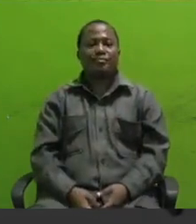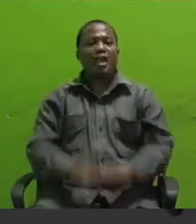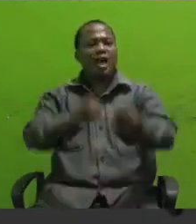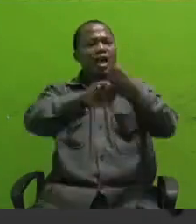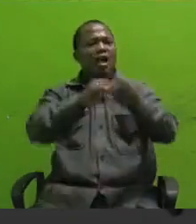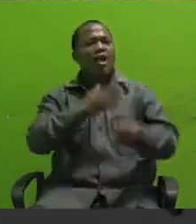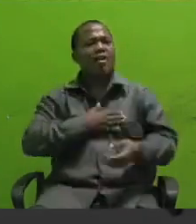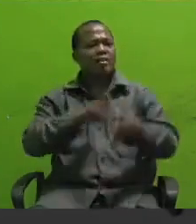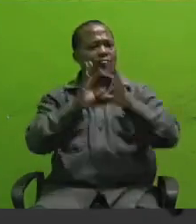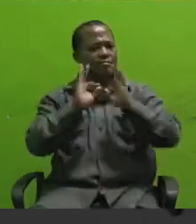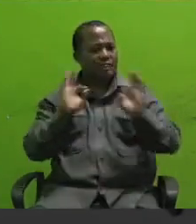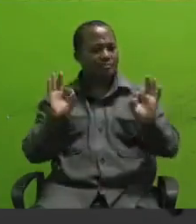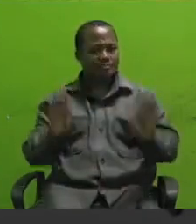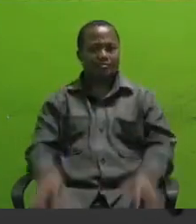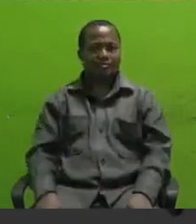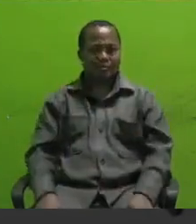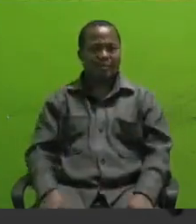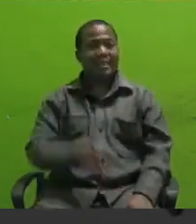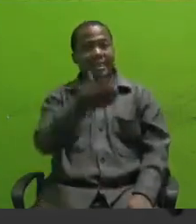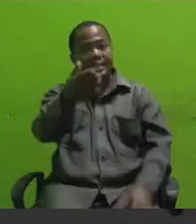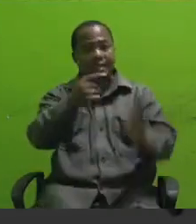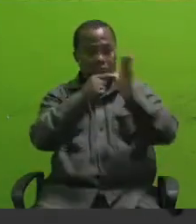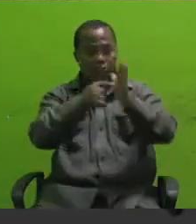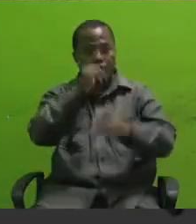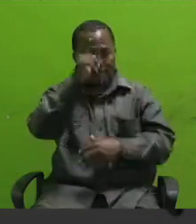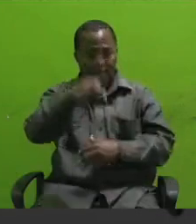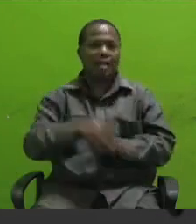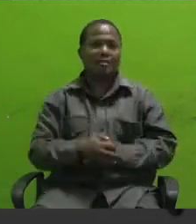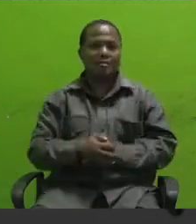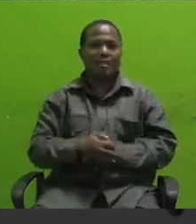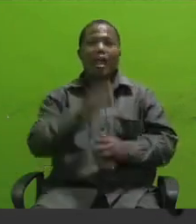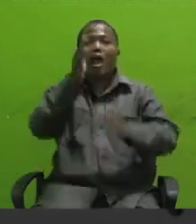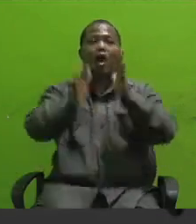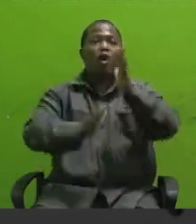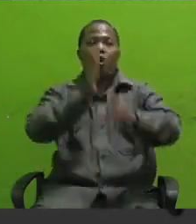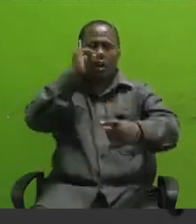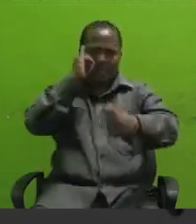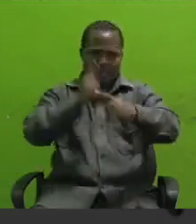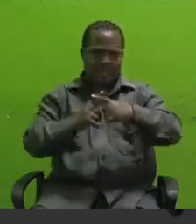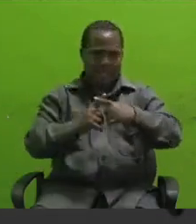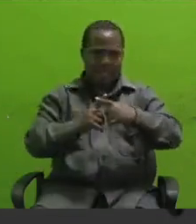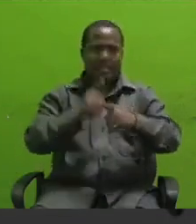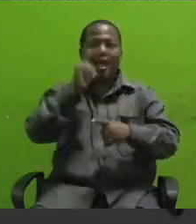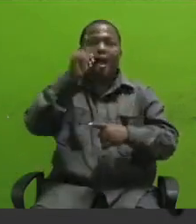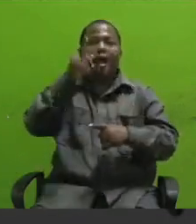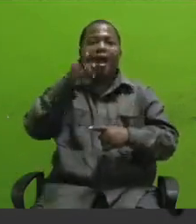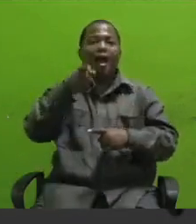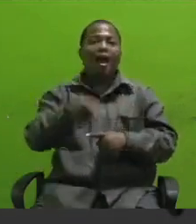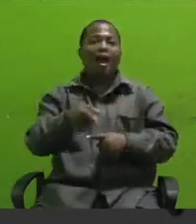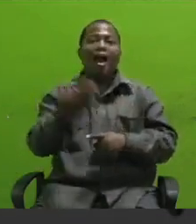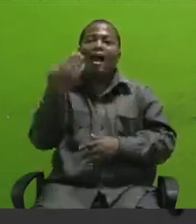My dear friend, this shows that the warning signs are